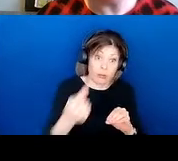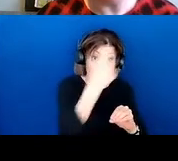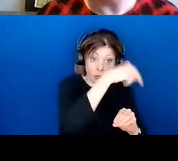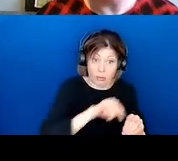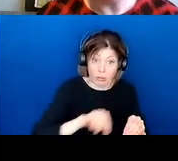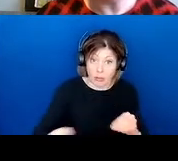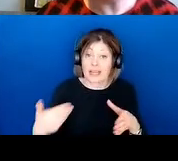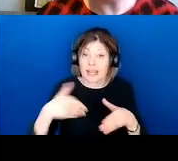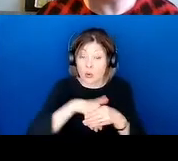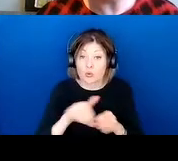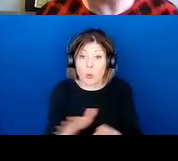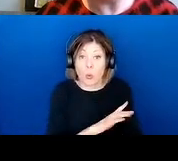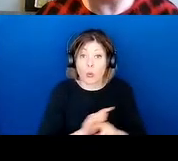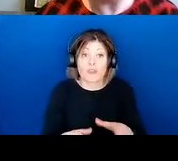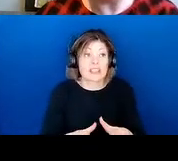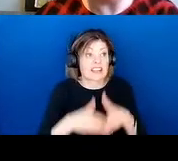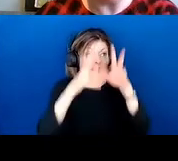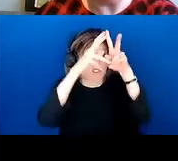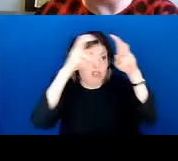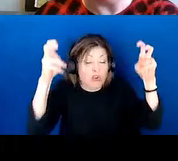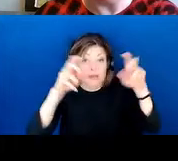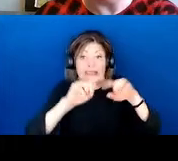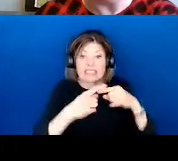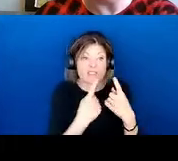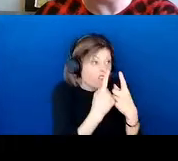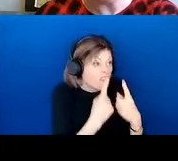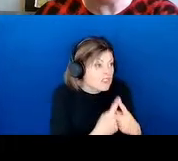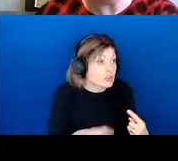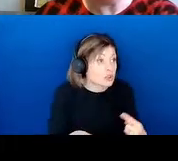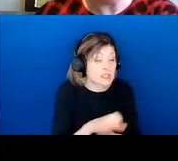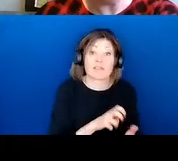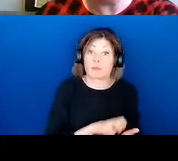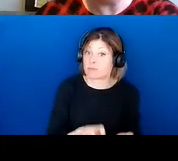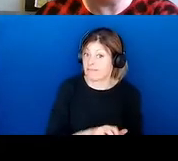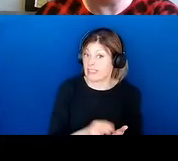features. It's 2.5 miles on foot.